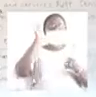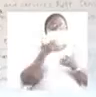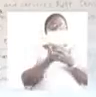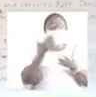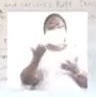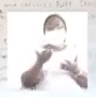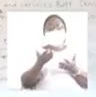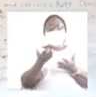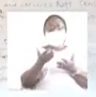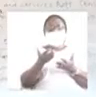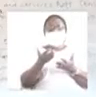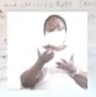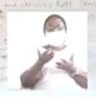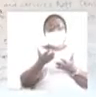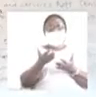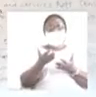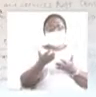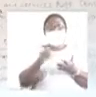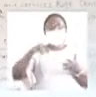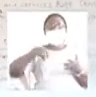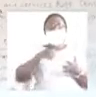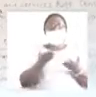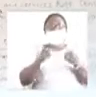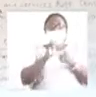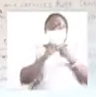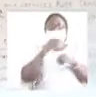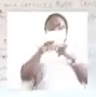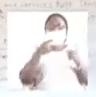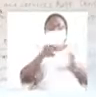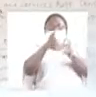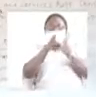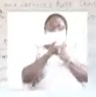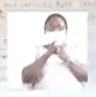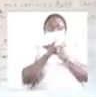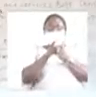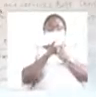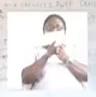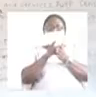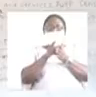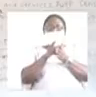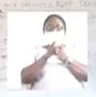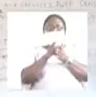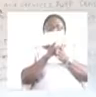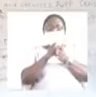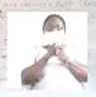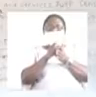as the case may be. We want to also talk about the demand schedule.